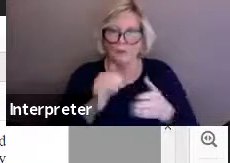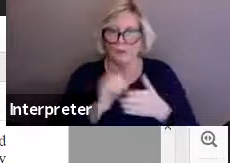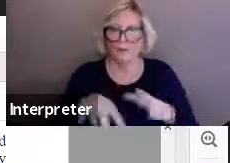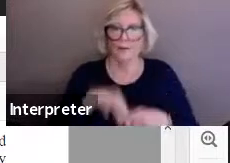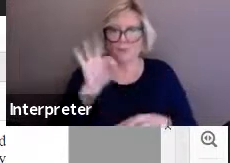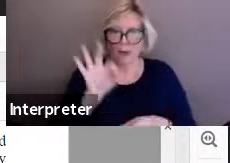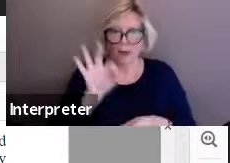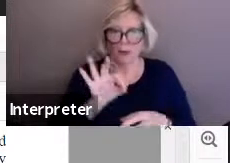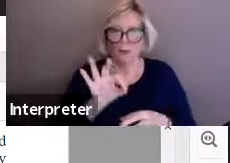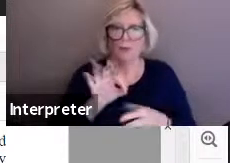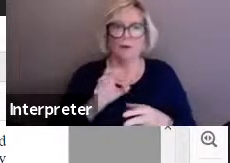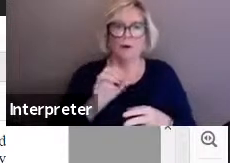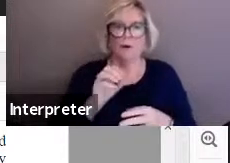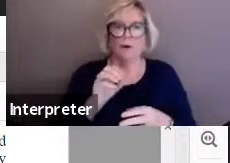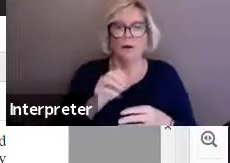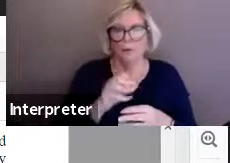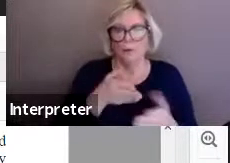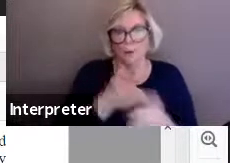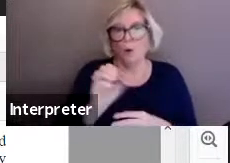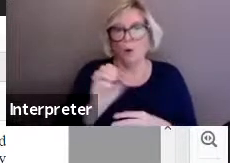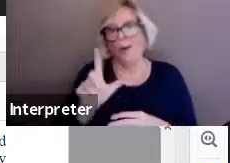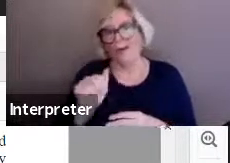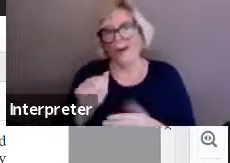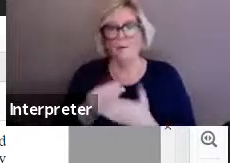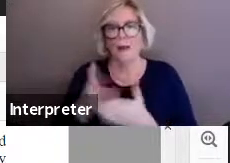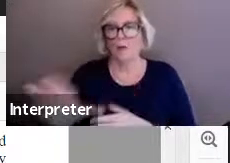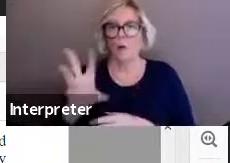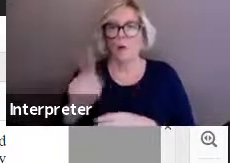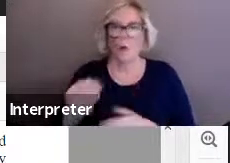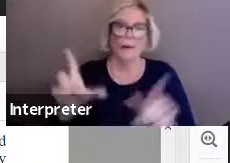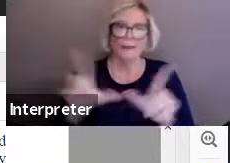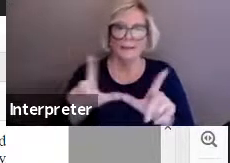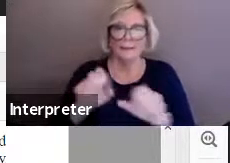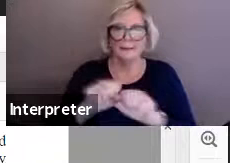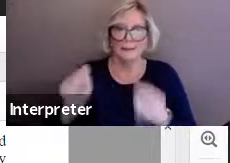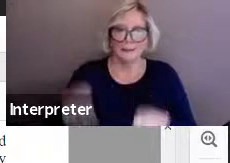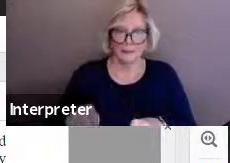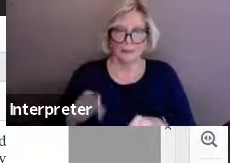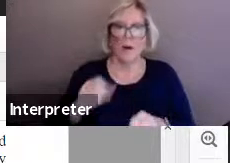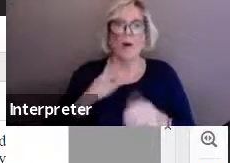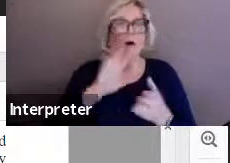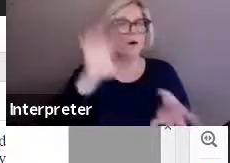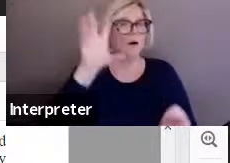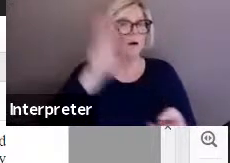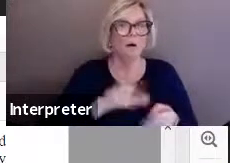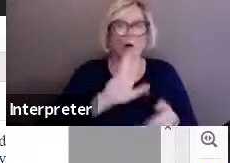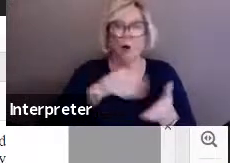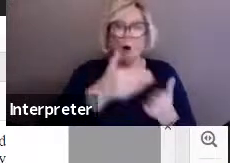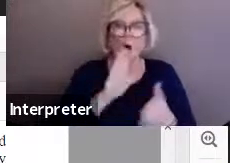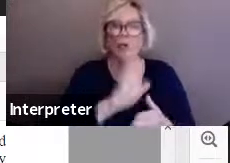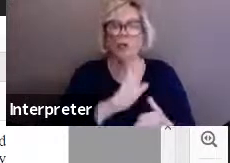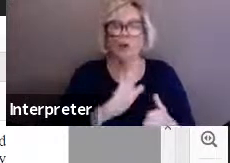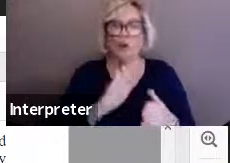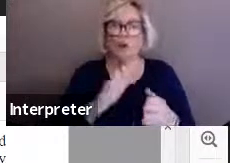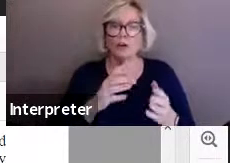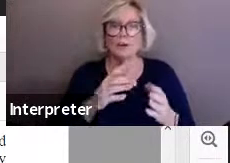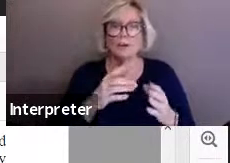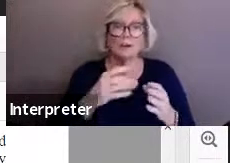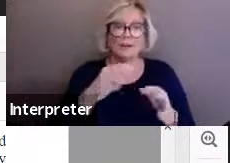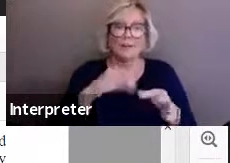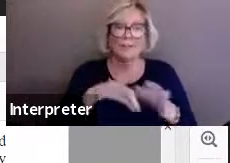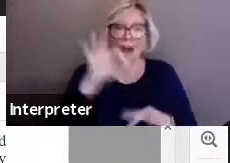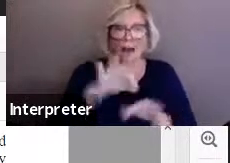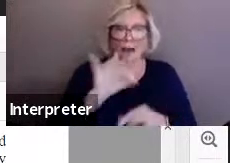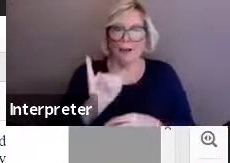of their own licensure system. And taking all of their findings together, OLA's last finding was actually that